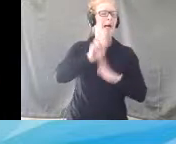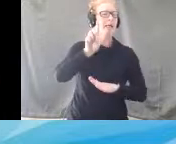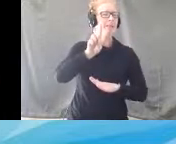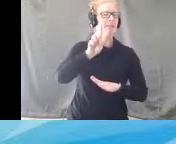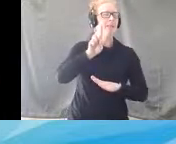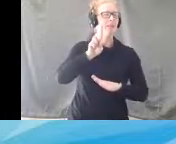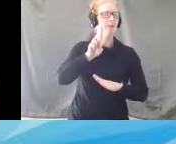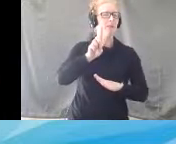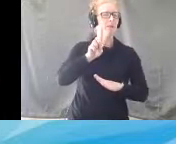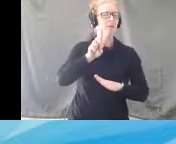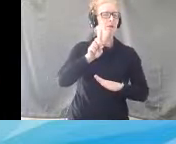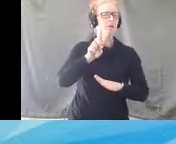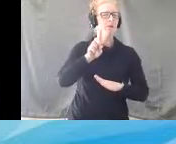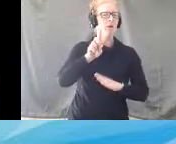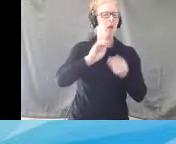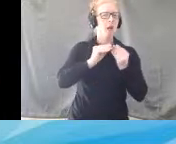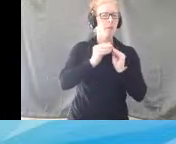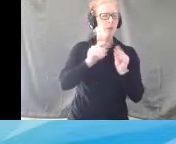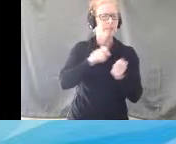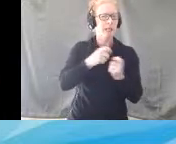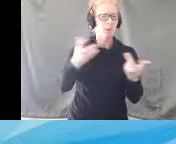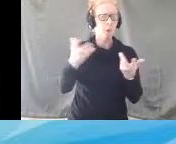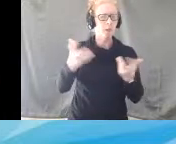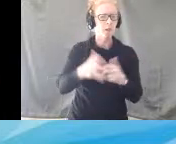presentation? Where are we at now?